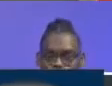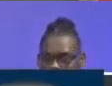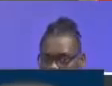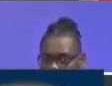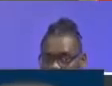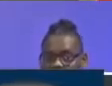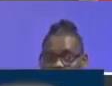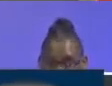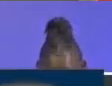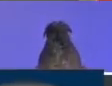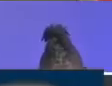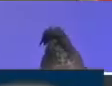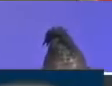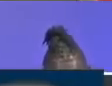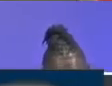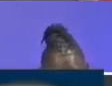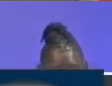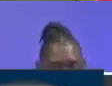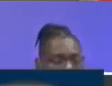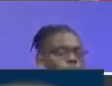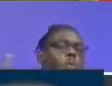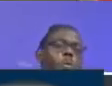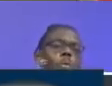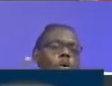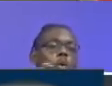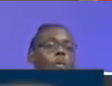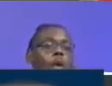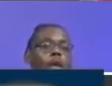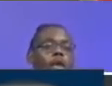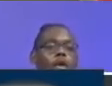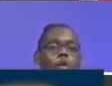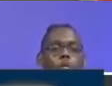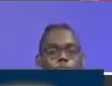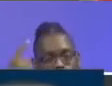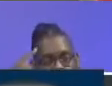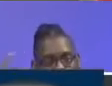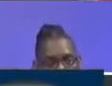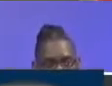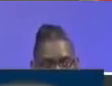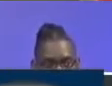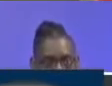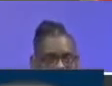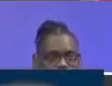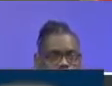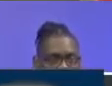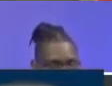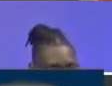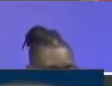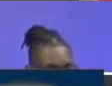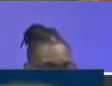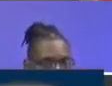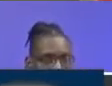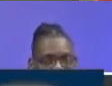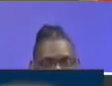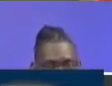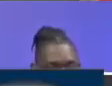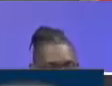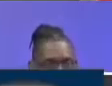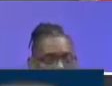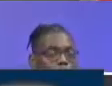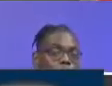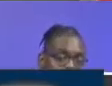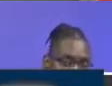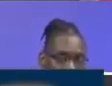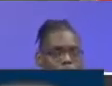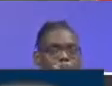said is that we'll do what is required to be done to bring all of us out of this as best we could. And that is where